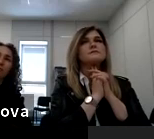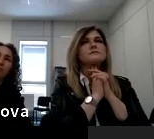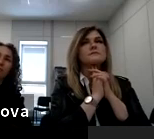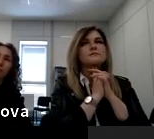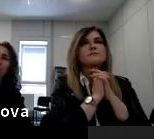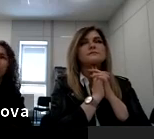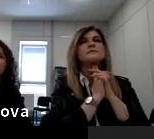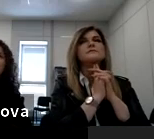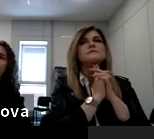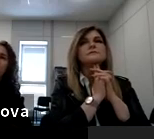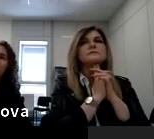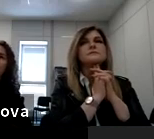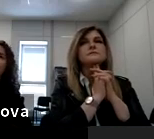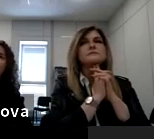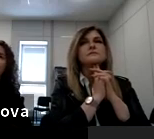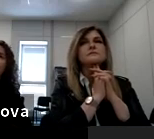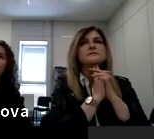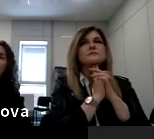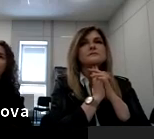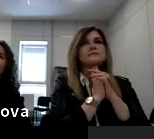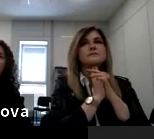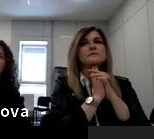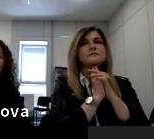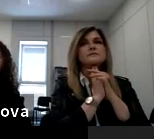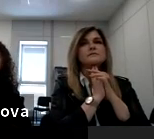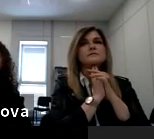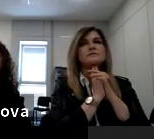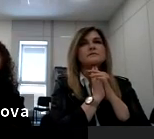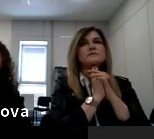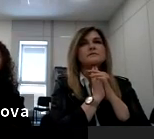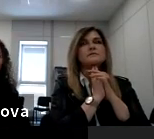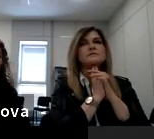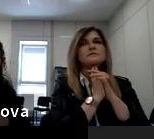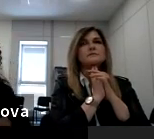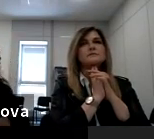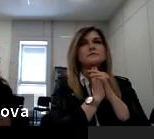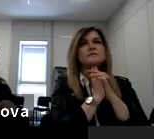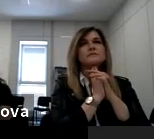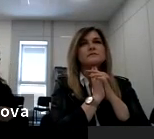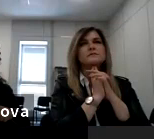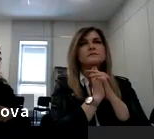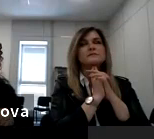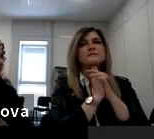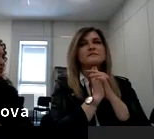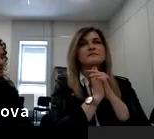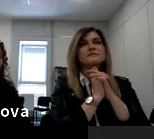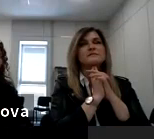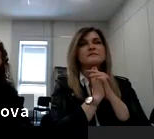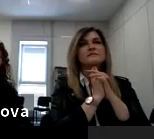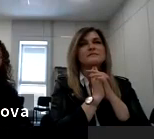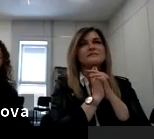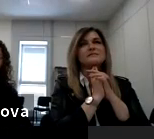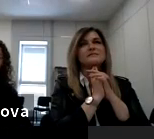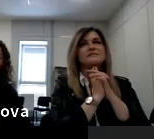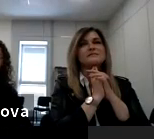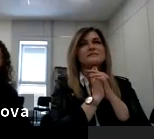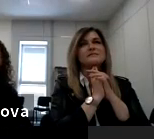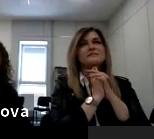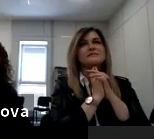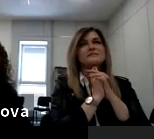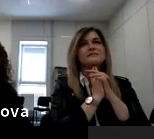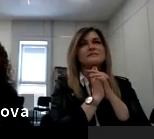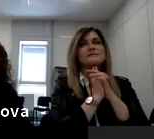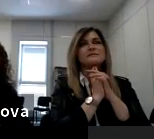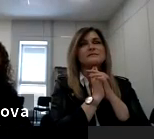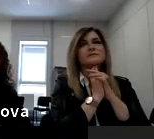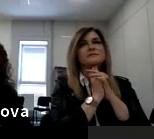also some sort of twin twin application. It's